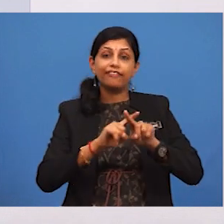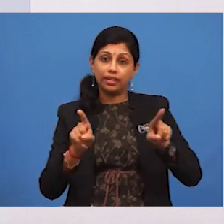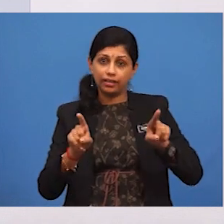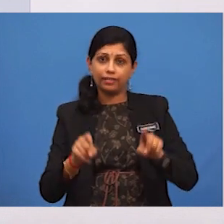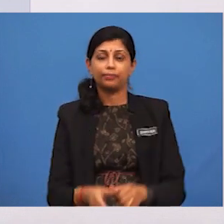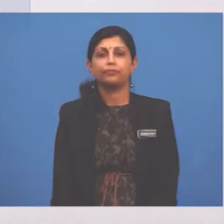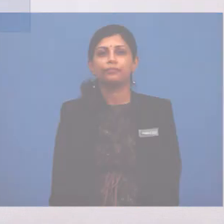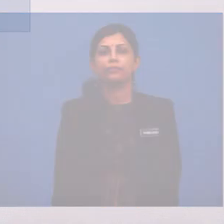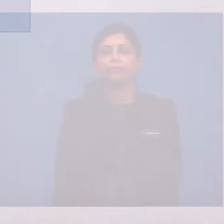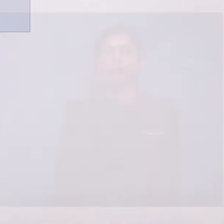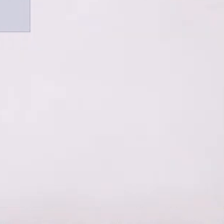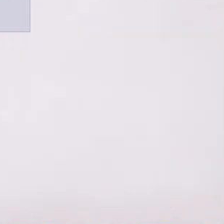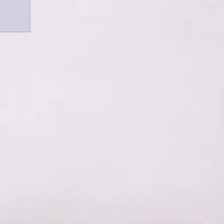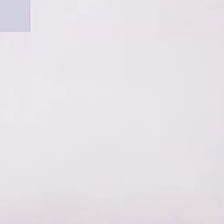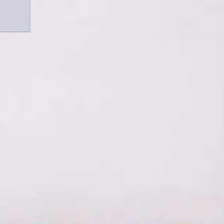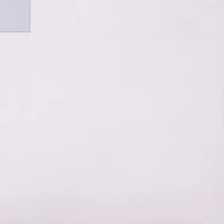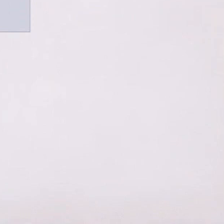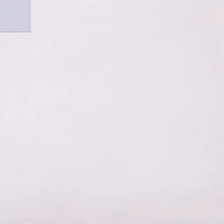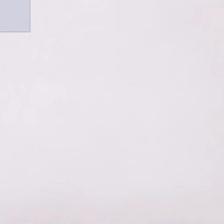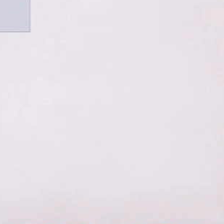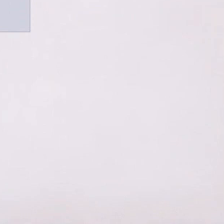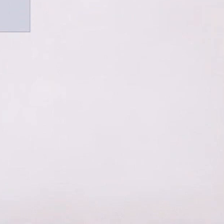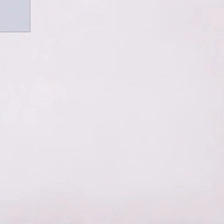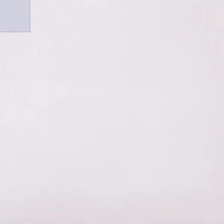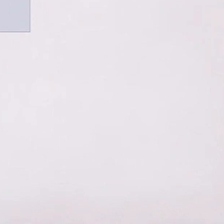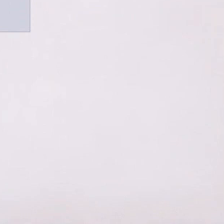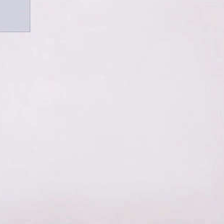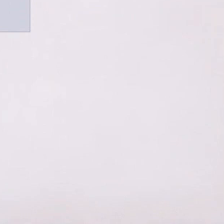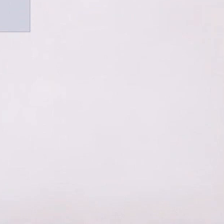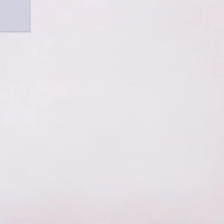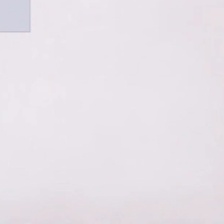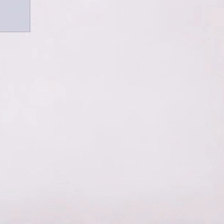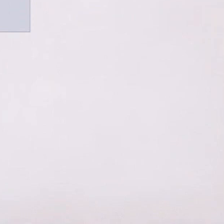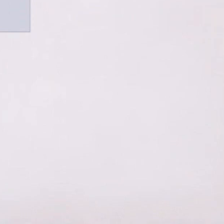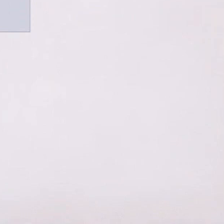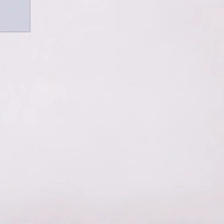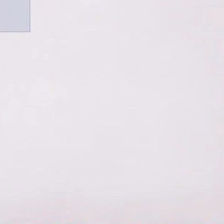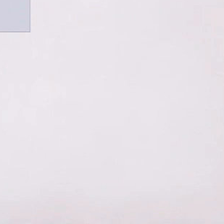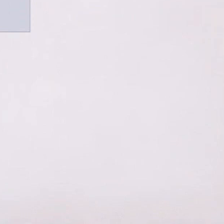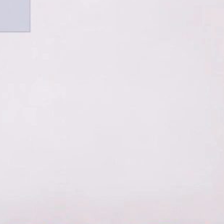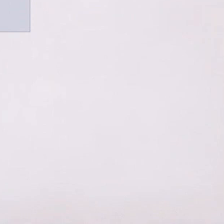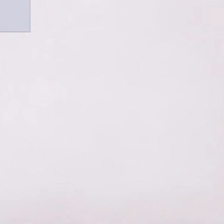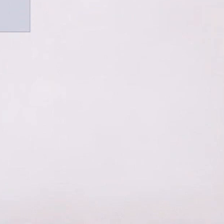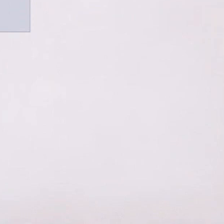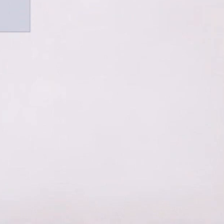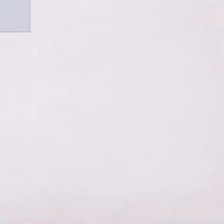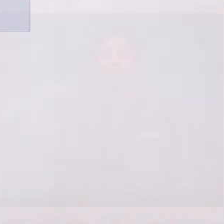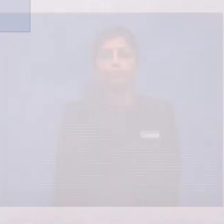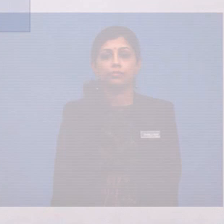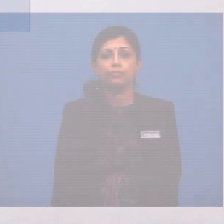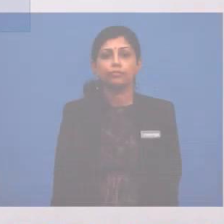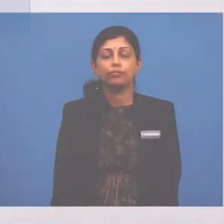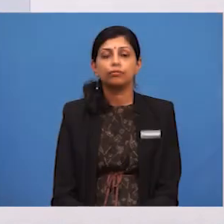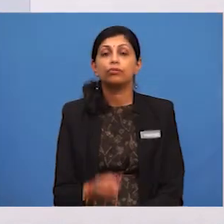compared to benefits of having your own laptop. Not forgetting, a laptop has longer battery life